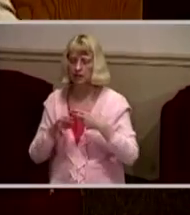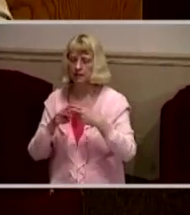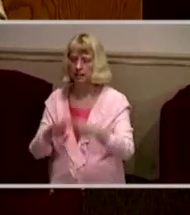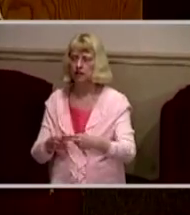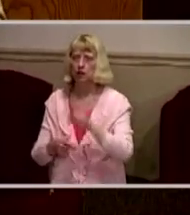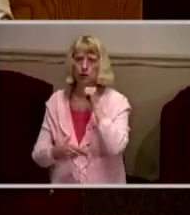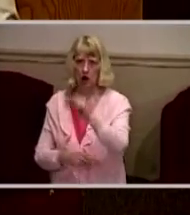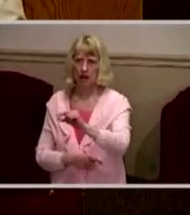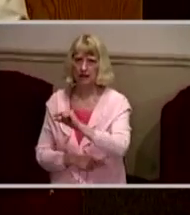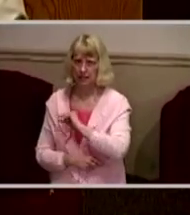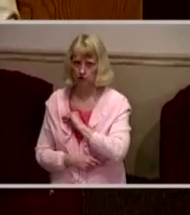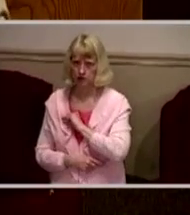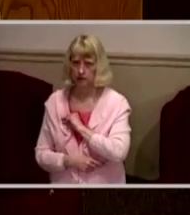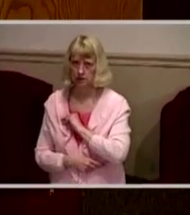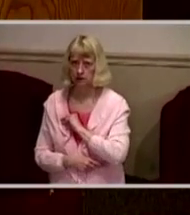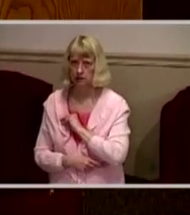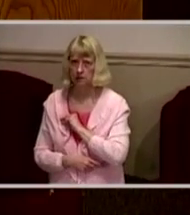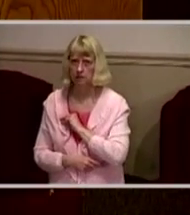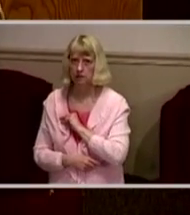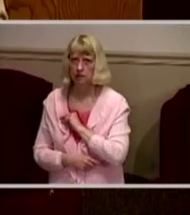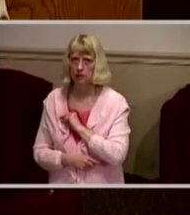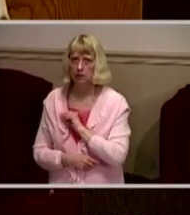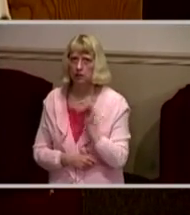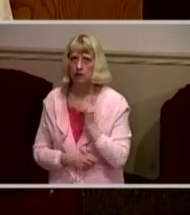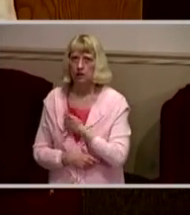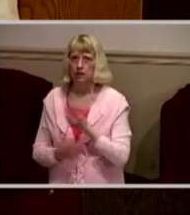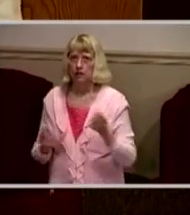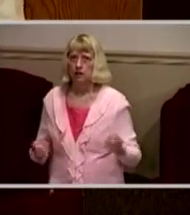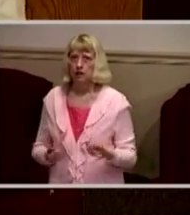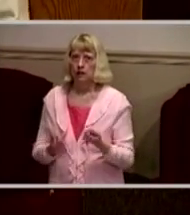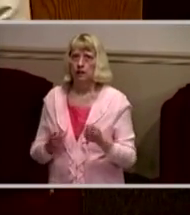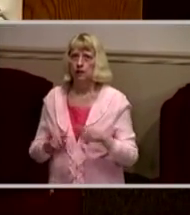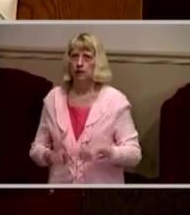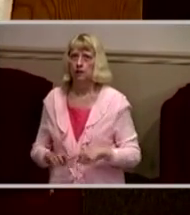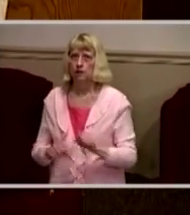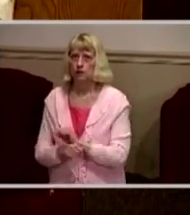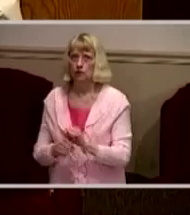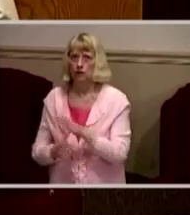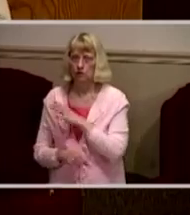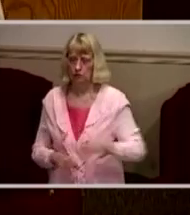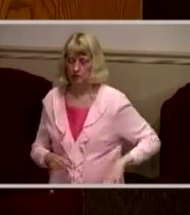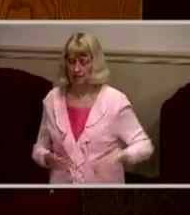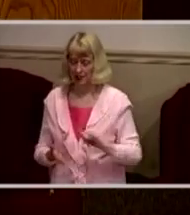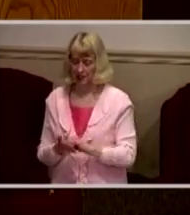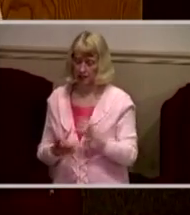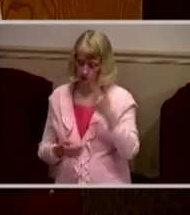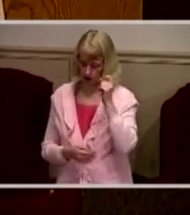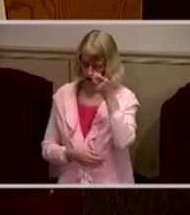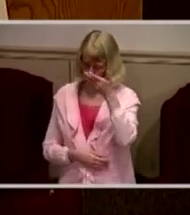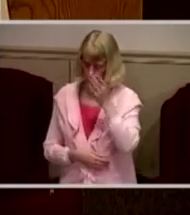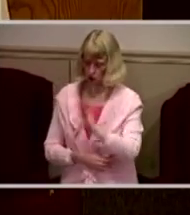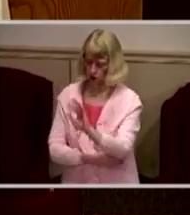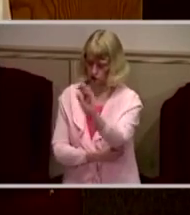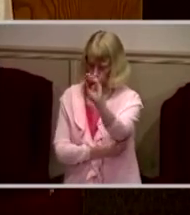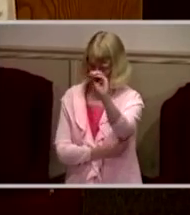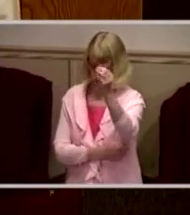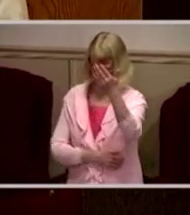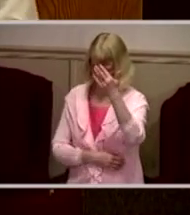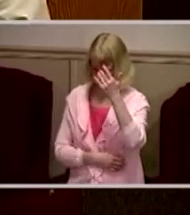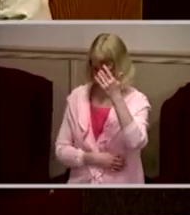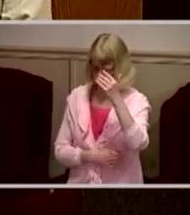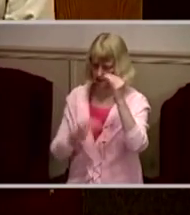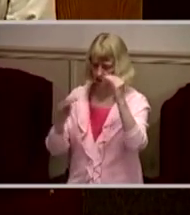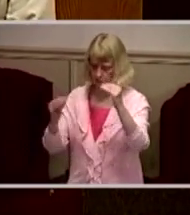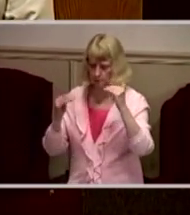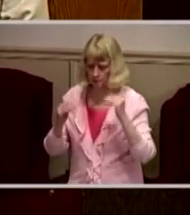us not guilty with respect to our sin based upon the work of Christ. That's all because of God's grace.